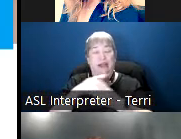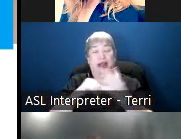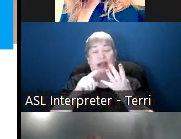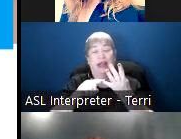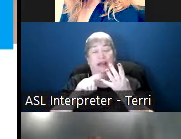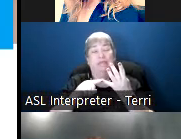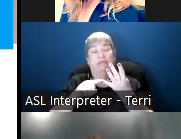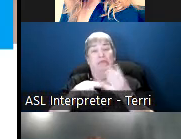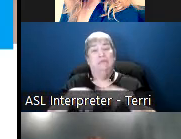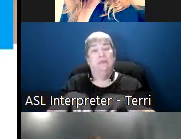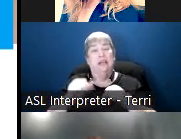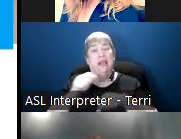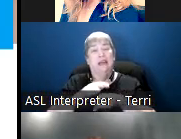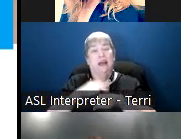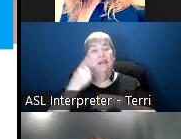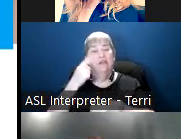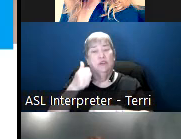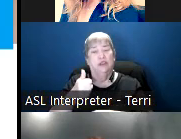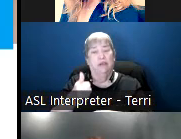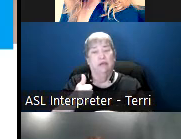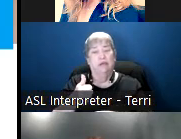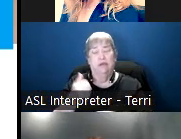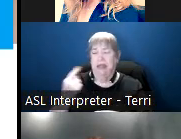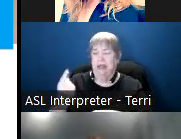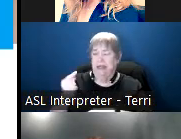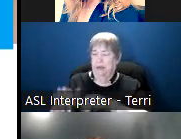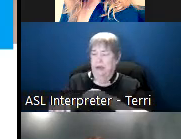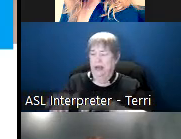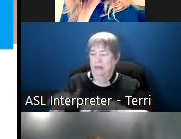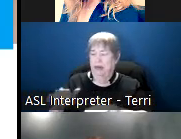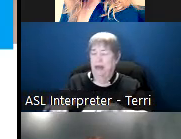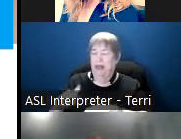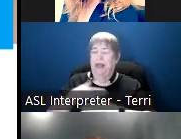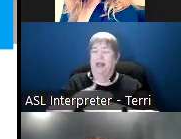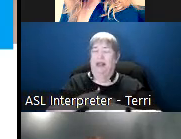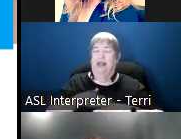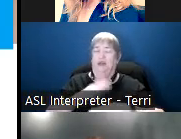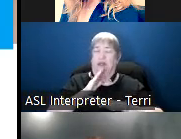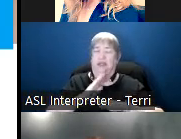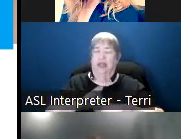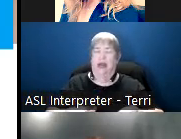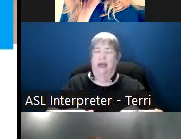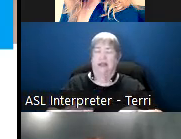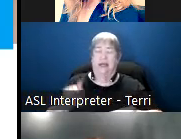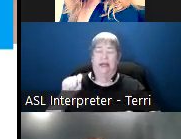So someone put in the chat, like silence, like no TV, no radio, no streaming,